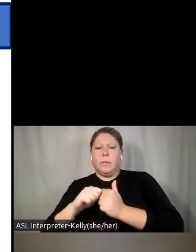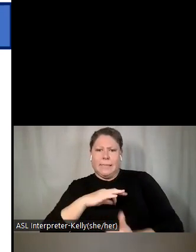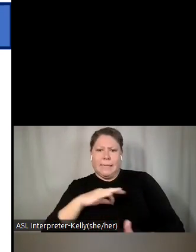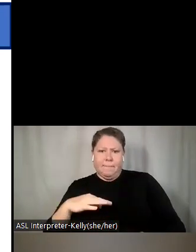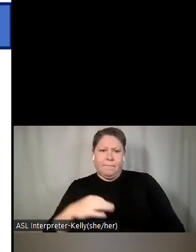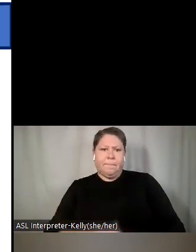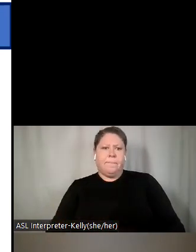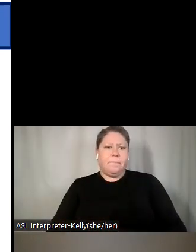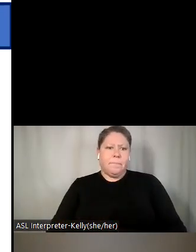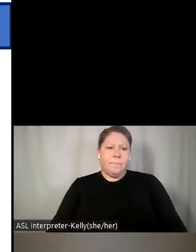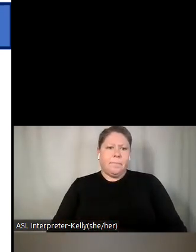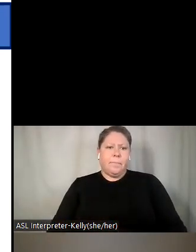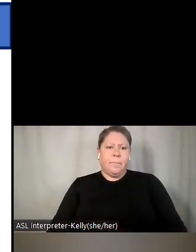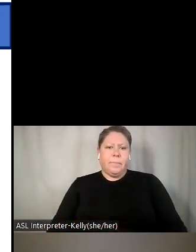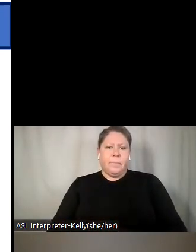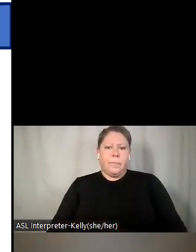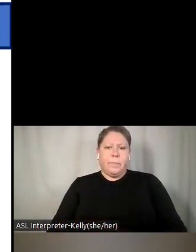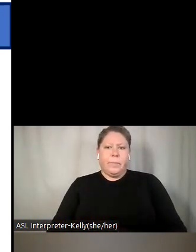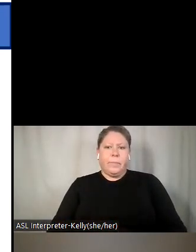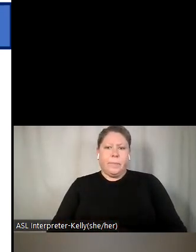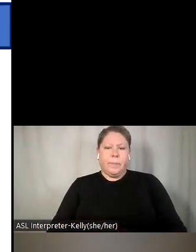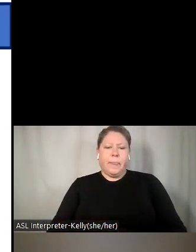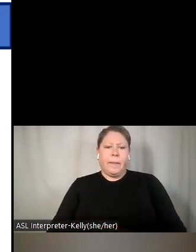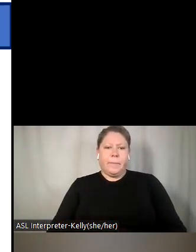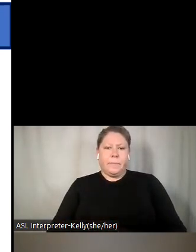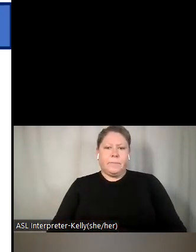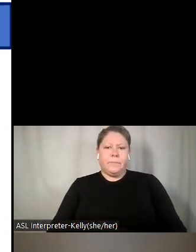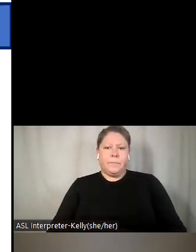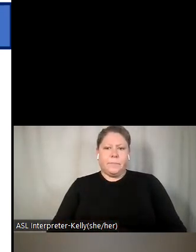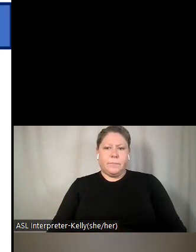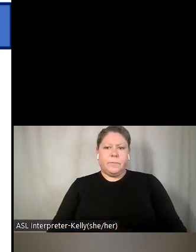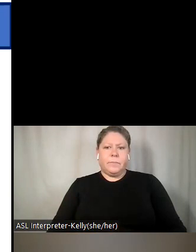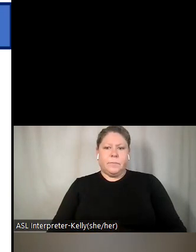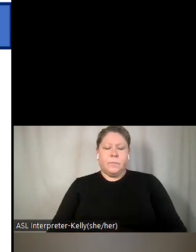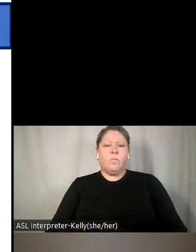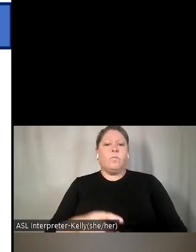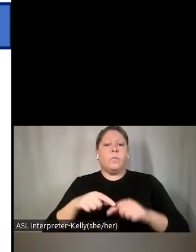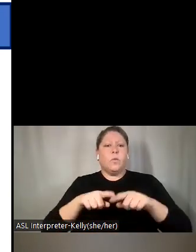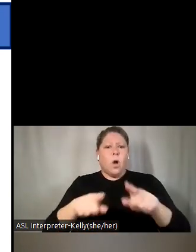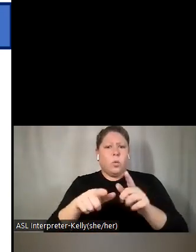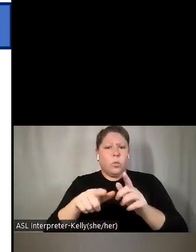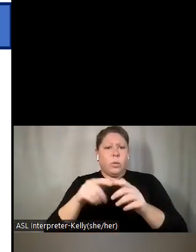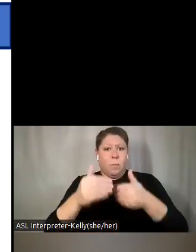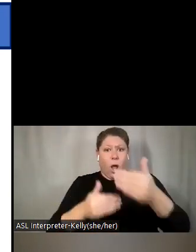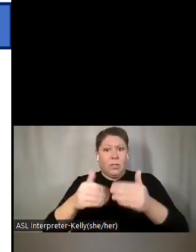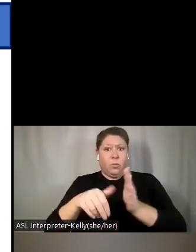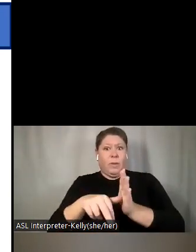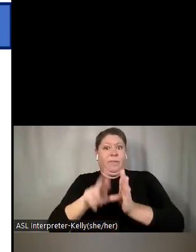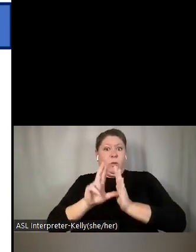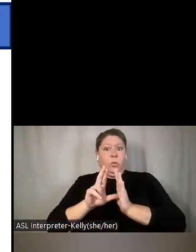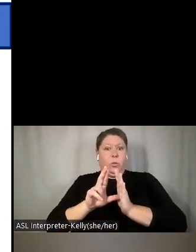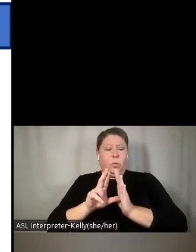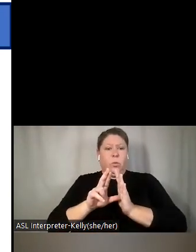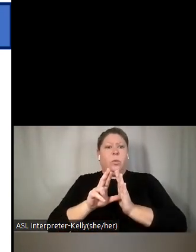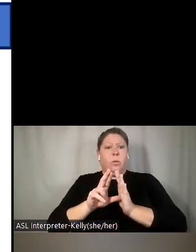This has also been really important when we're viewing our processes to see how this process, we might be